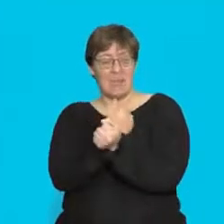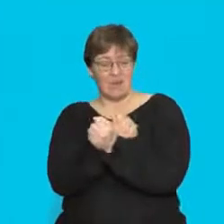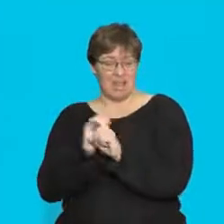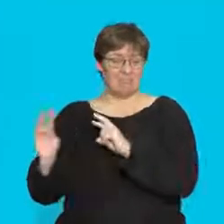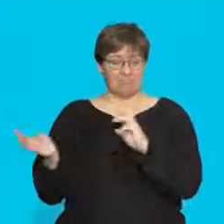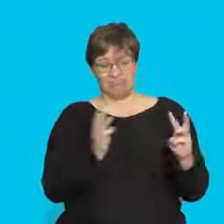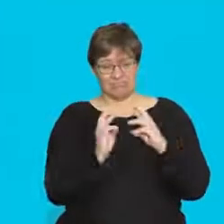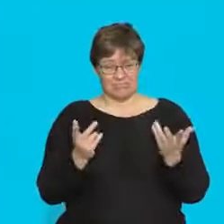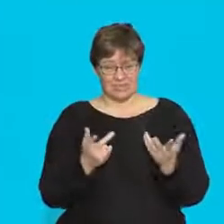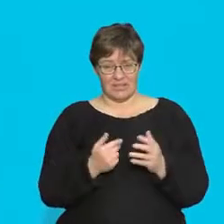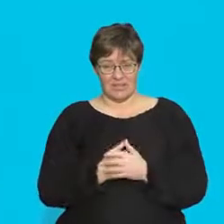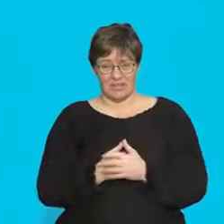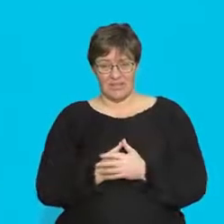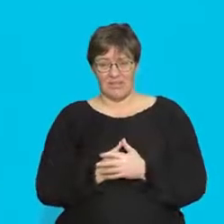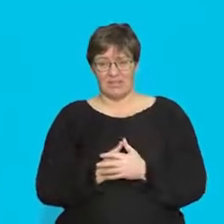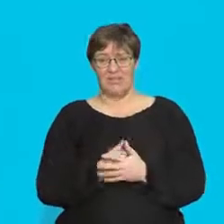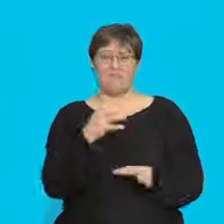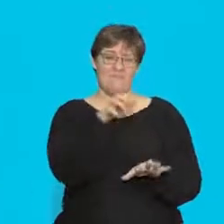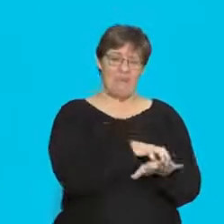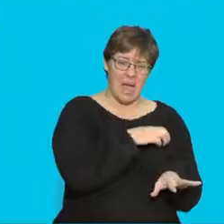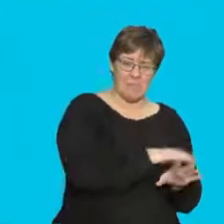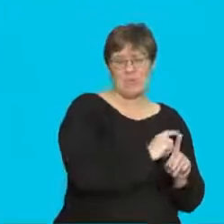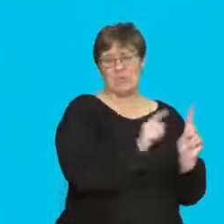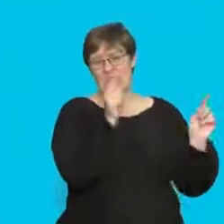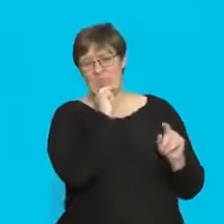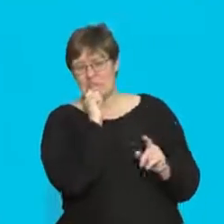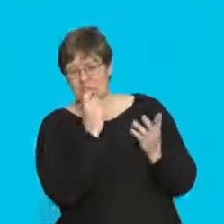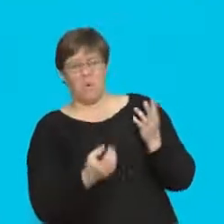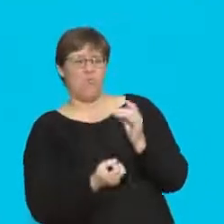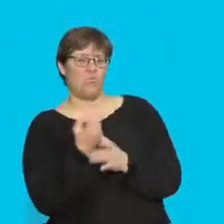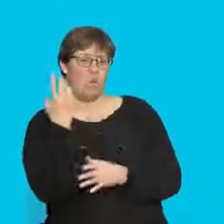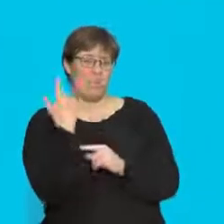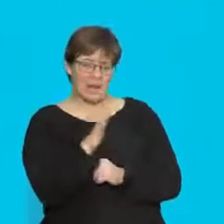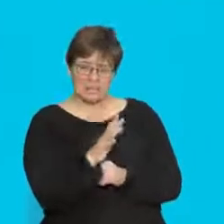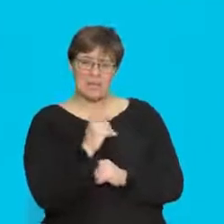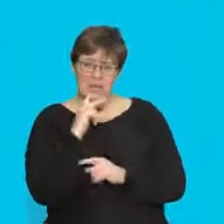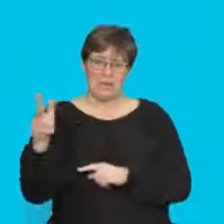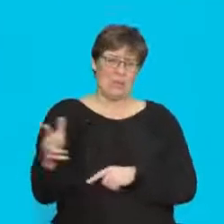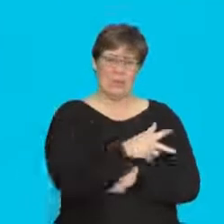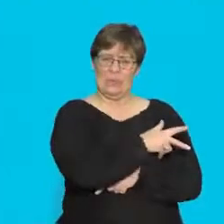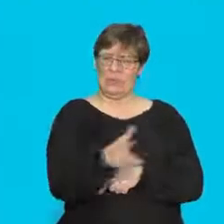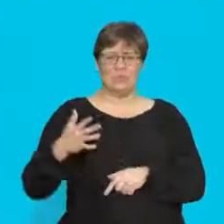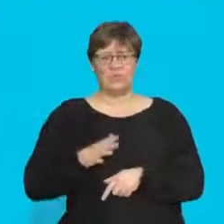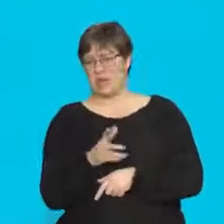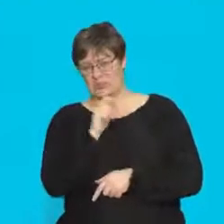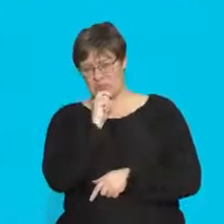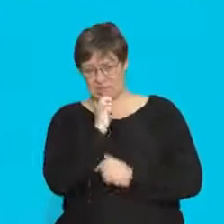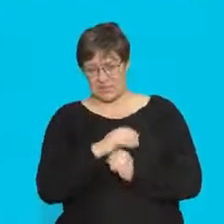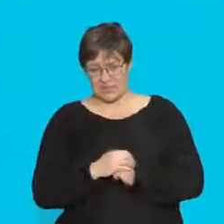with chemical warfare in terms of farming and growing plants.